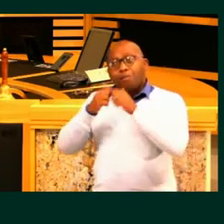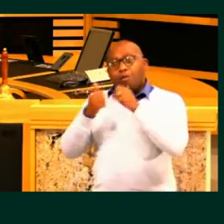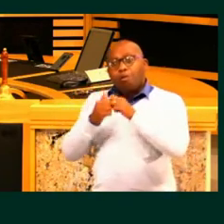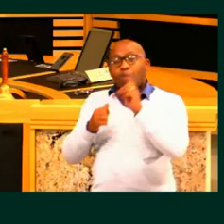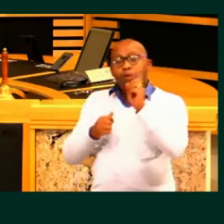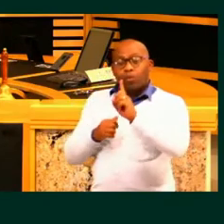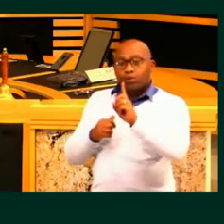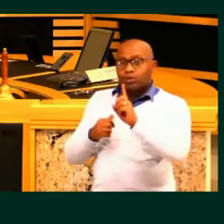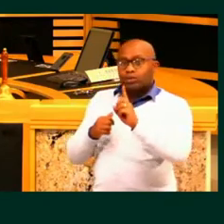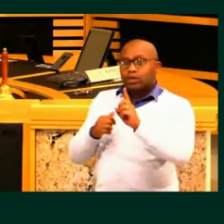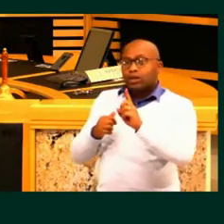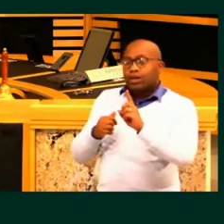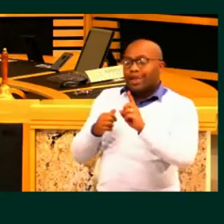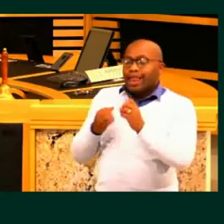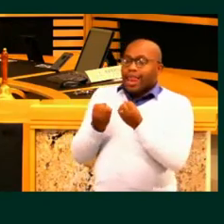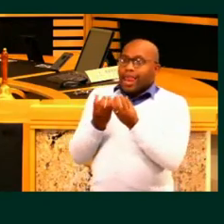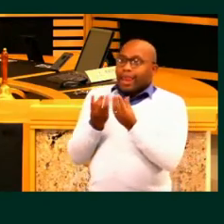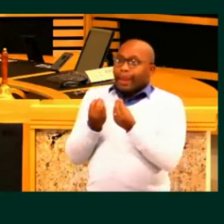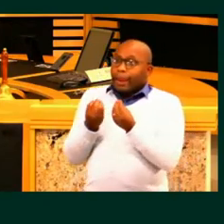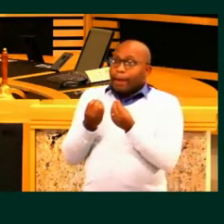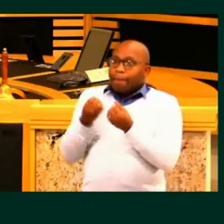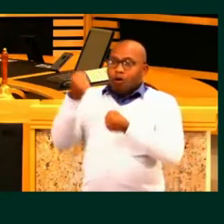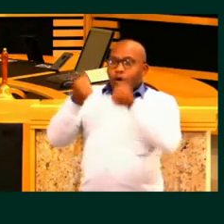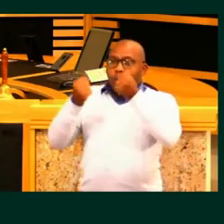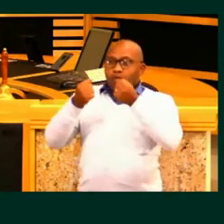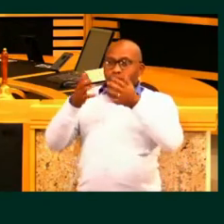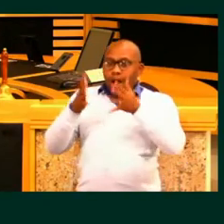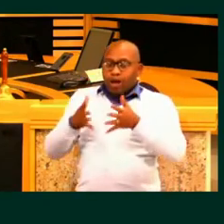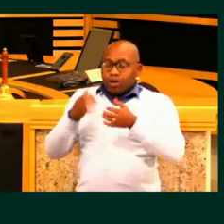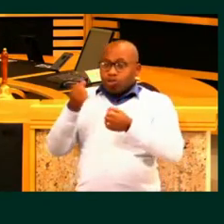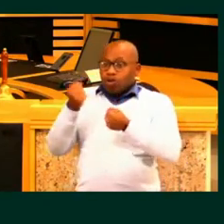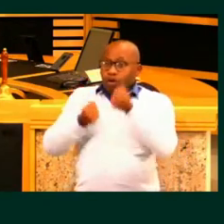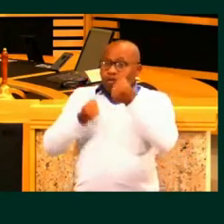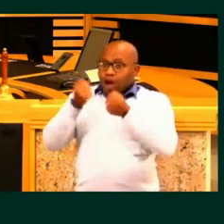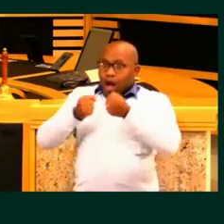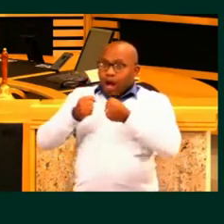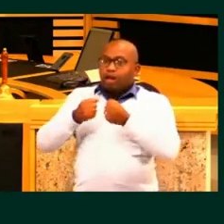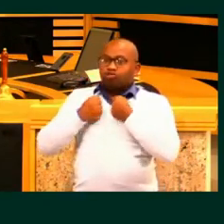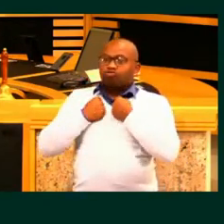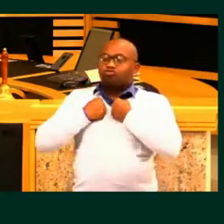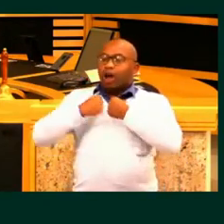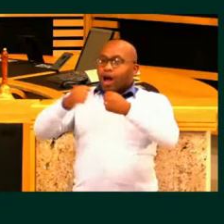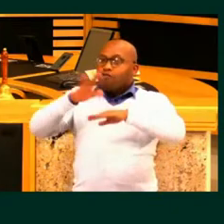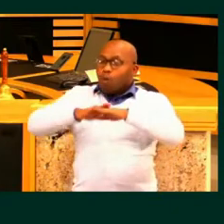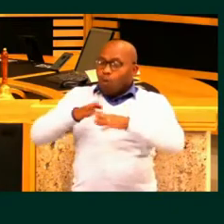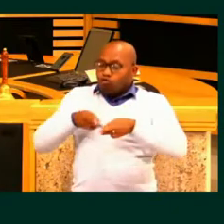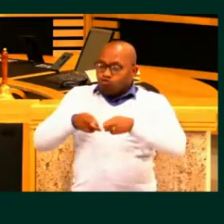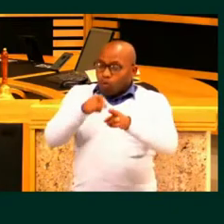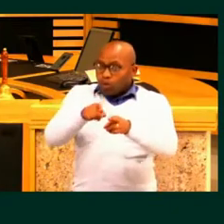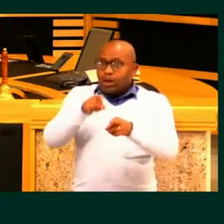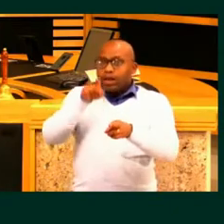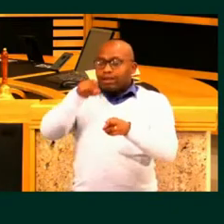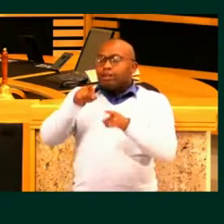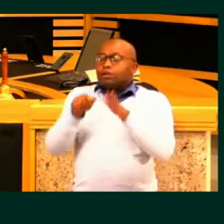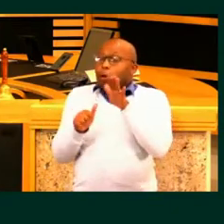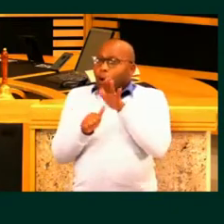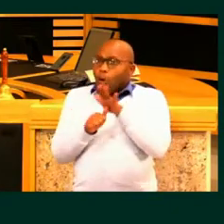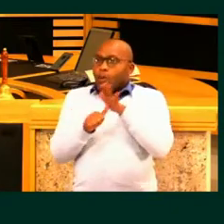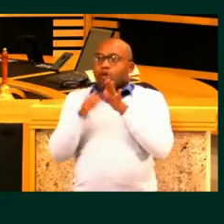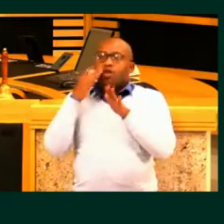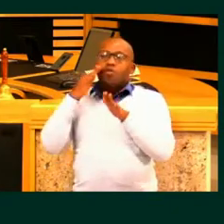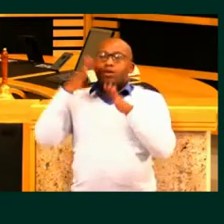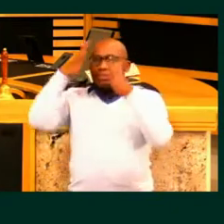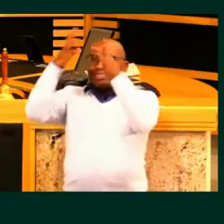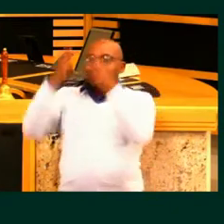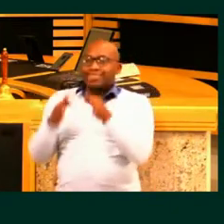of Road you should have and the 30 years without maintaining has not been tested that road is a new